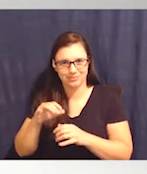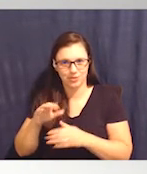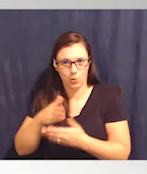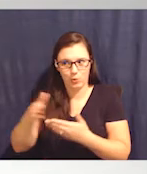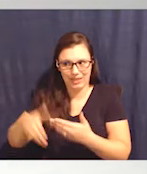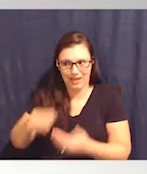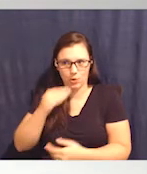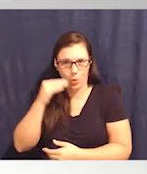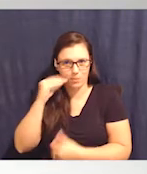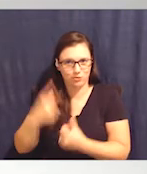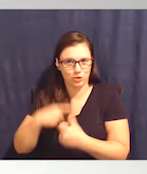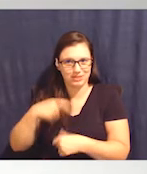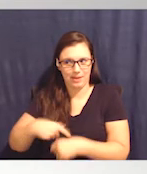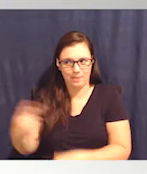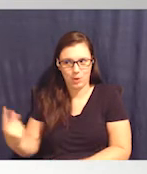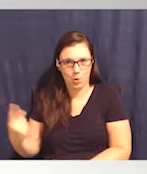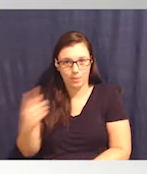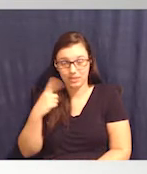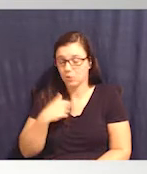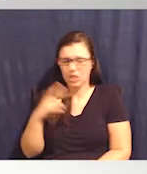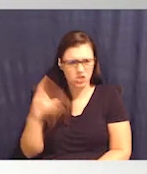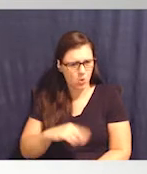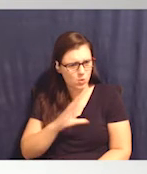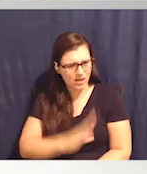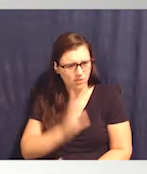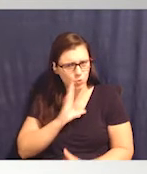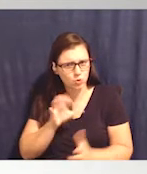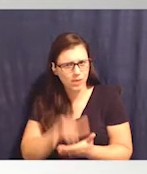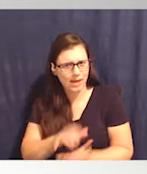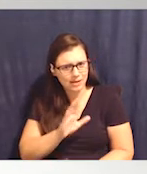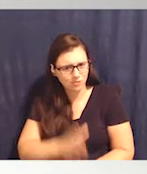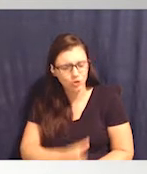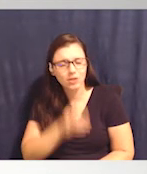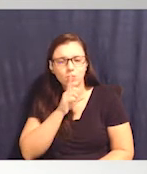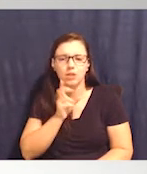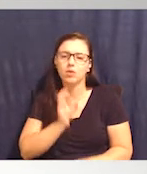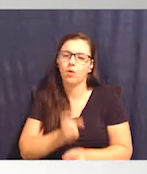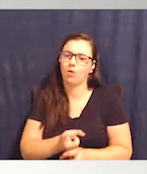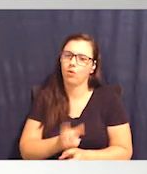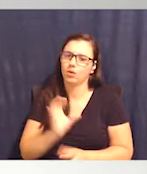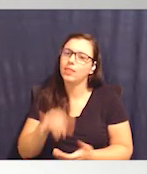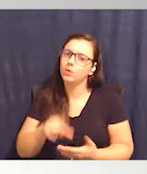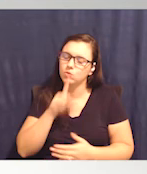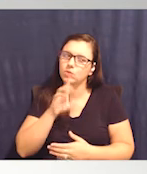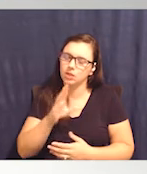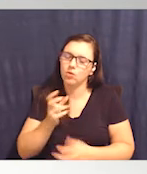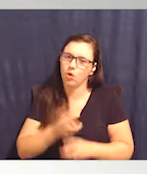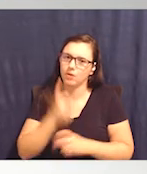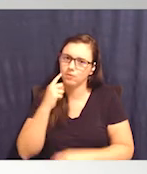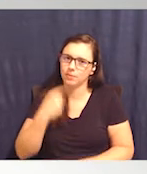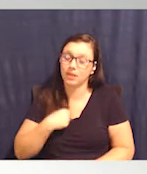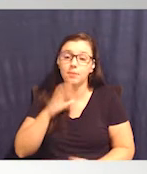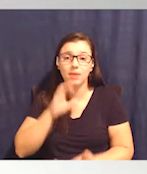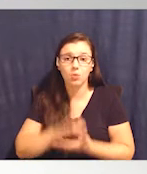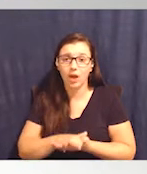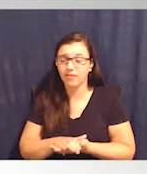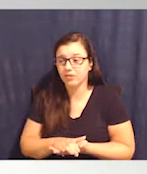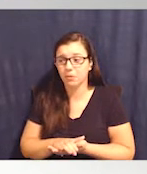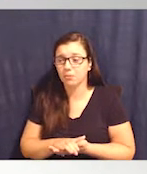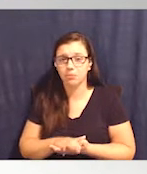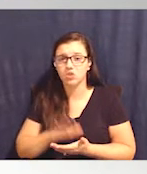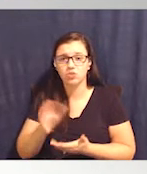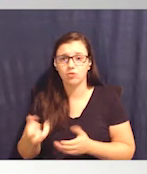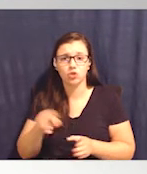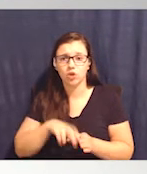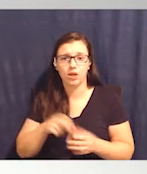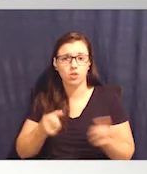like, no, we are never going to. It was very hard. That was very hard for me. My wife never got in the car when we were doing driving because she said, I